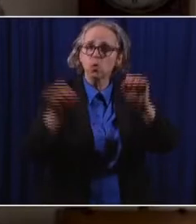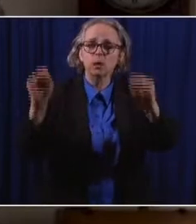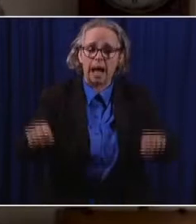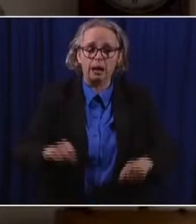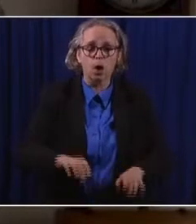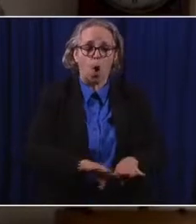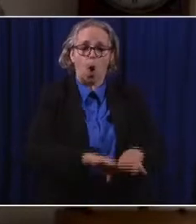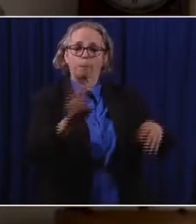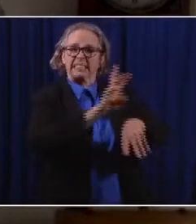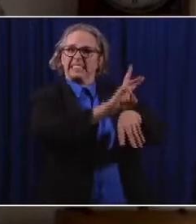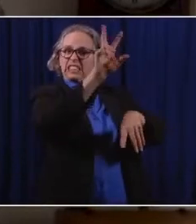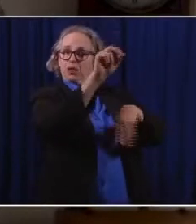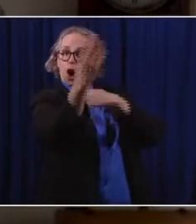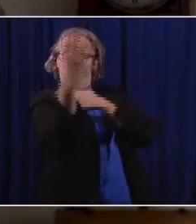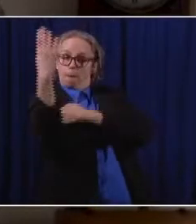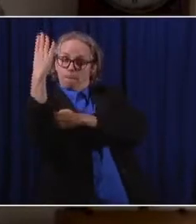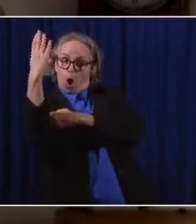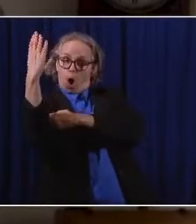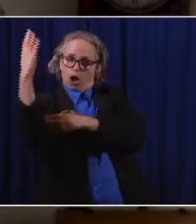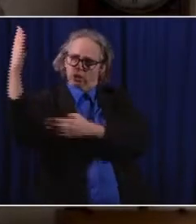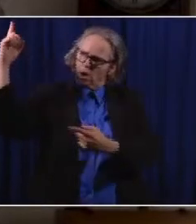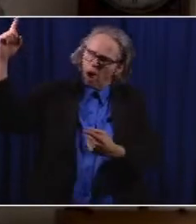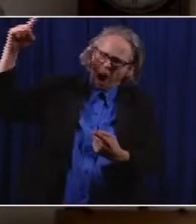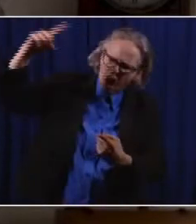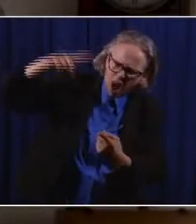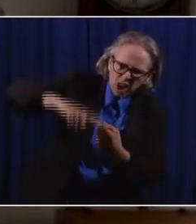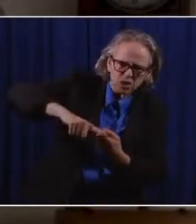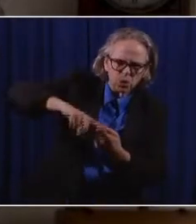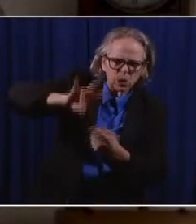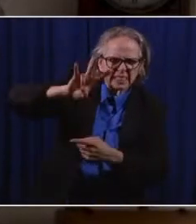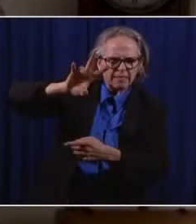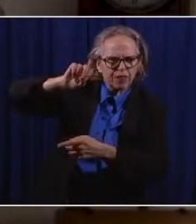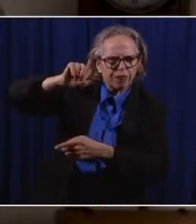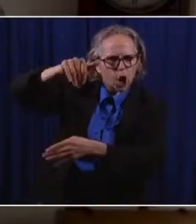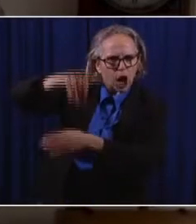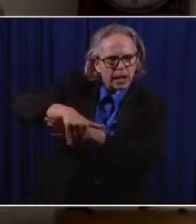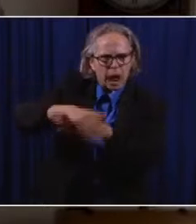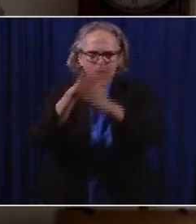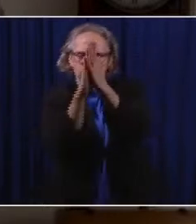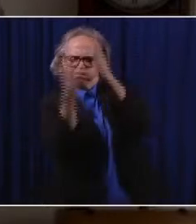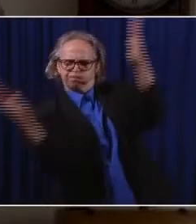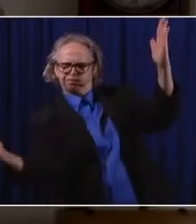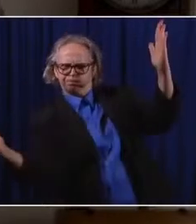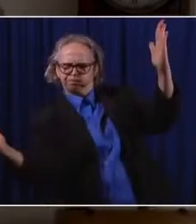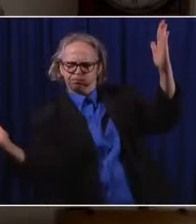7:30 p.m. at night. You can find your polling place at voteohio.gov.